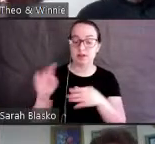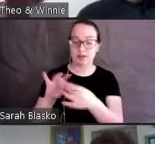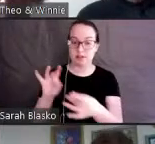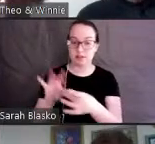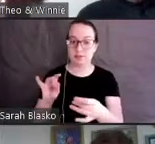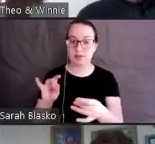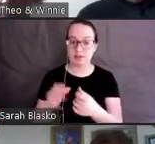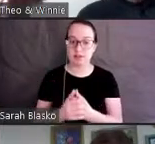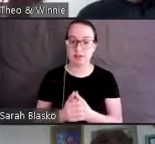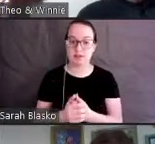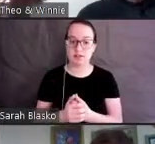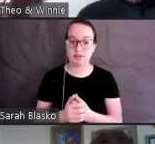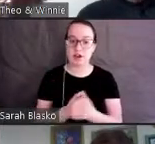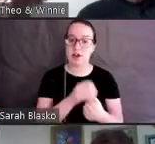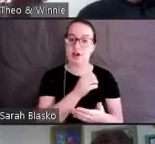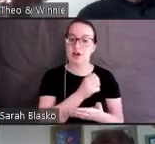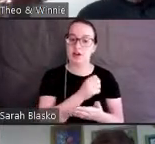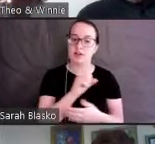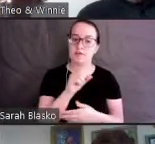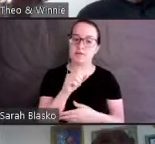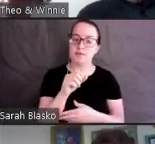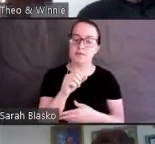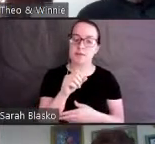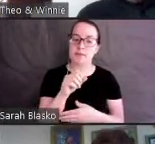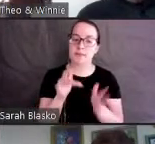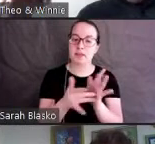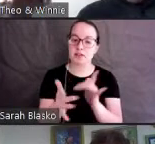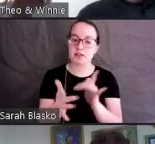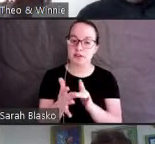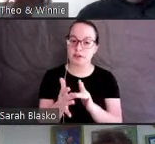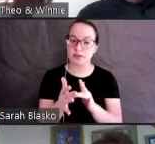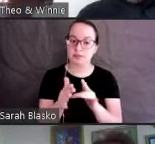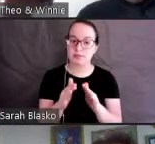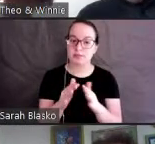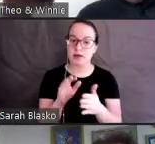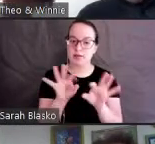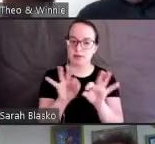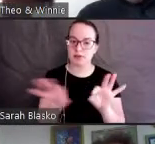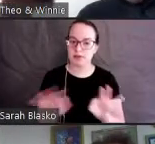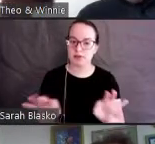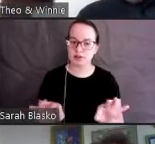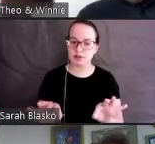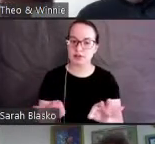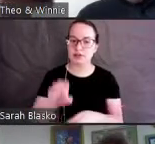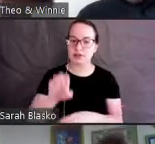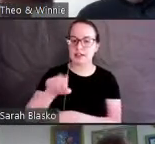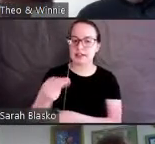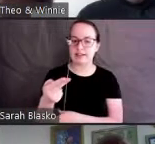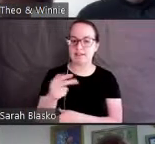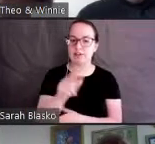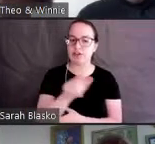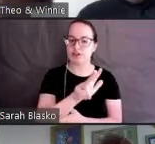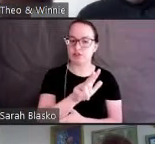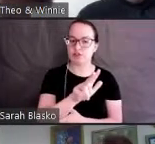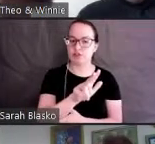scripture that Bill used and the thoughts that he shared really have me kind of going. You know, he looked at Ephesians 3, 10 and 11. His intent was that now through